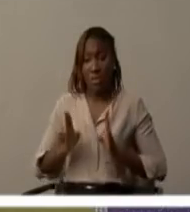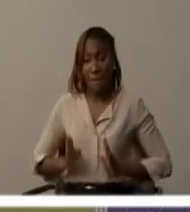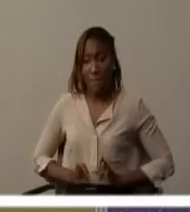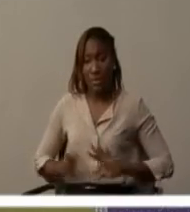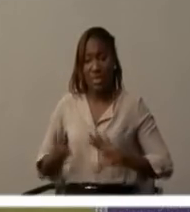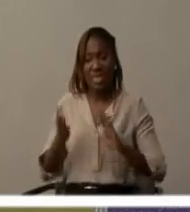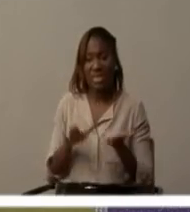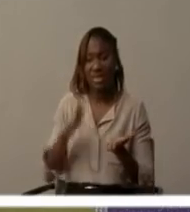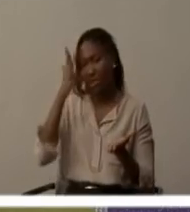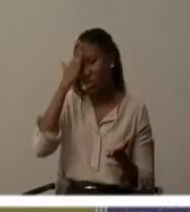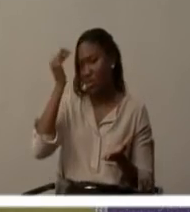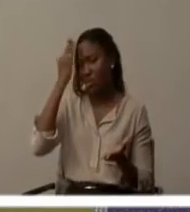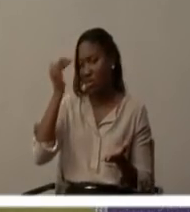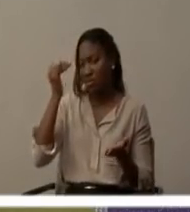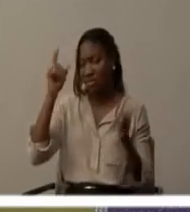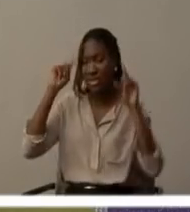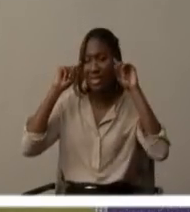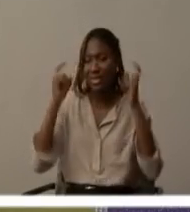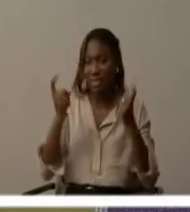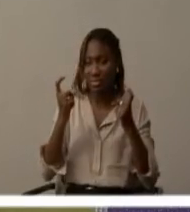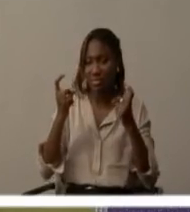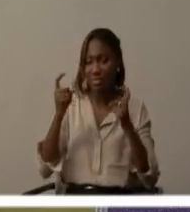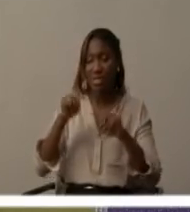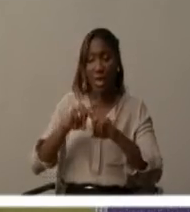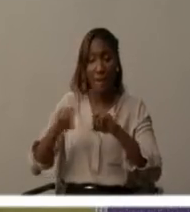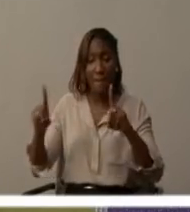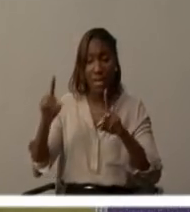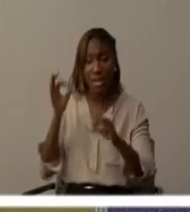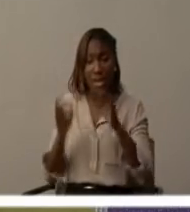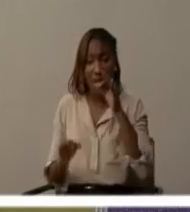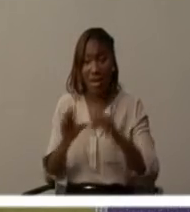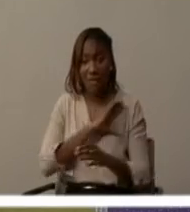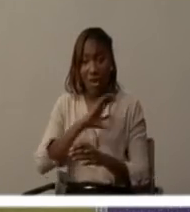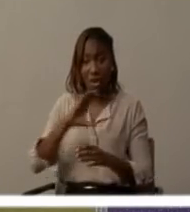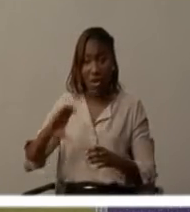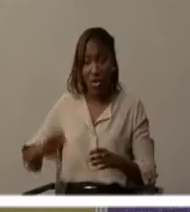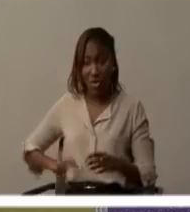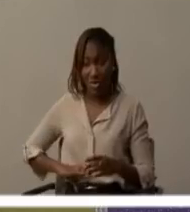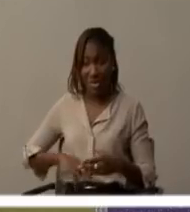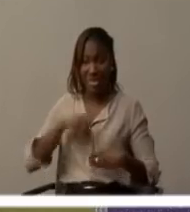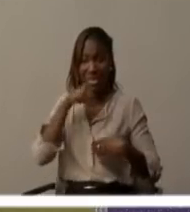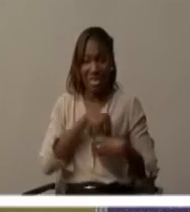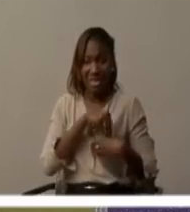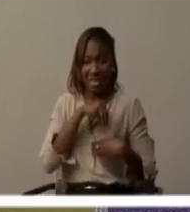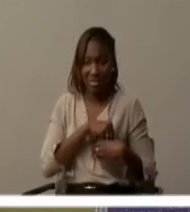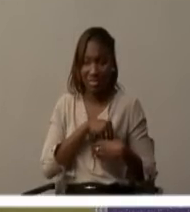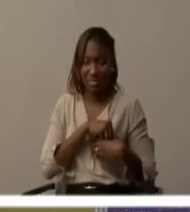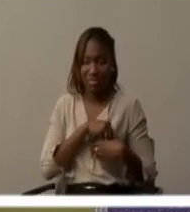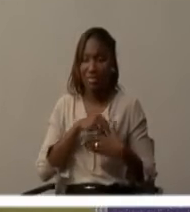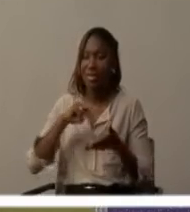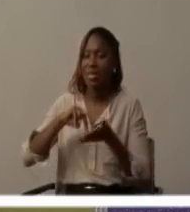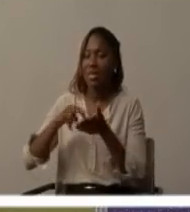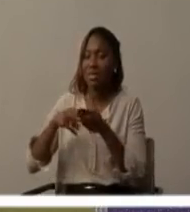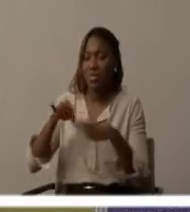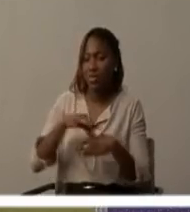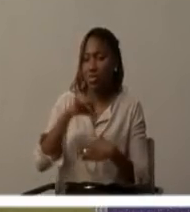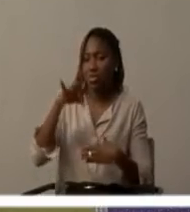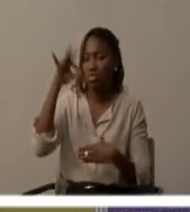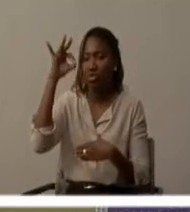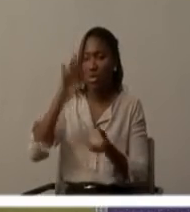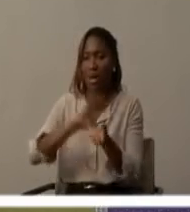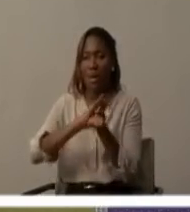of sin. But if Christ is in you, then your spirit is life itself, because